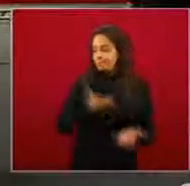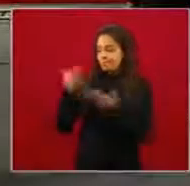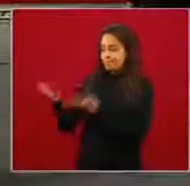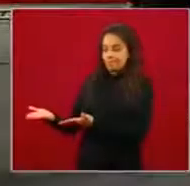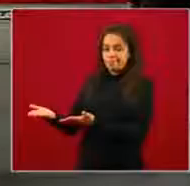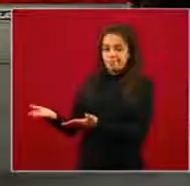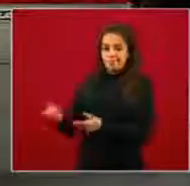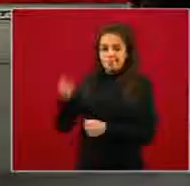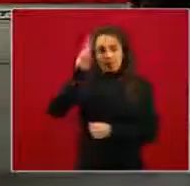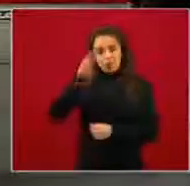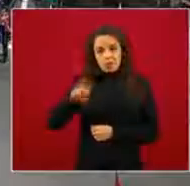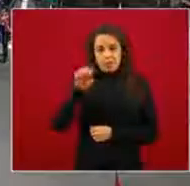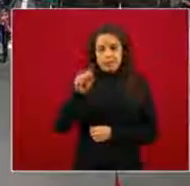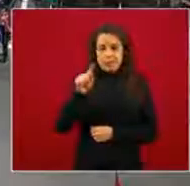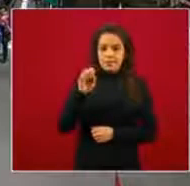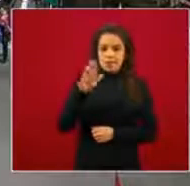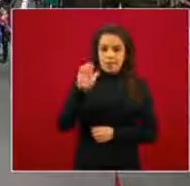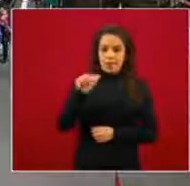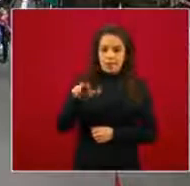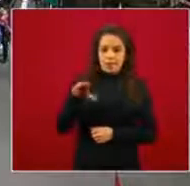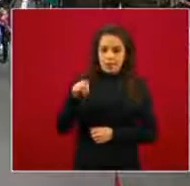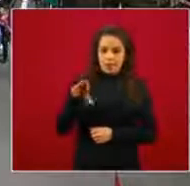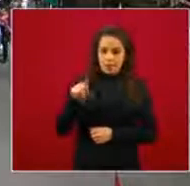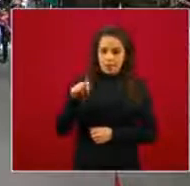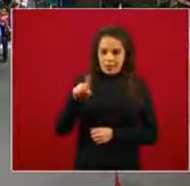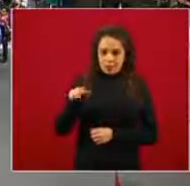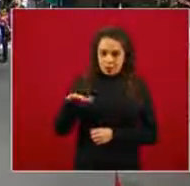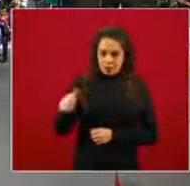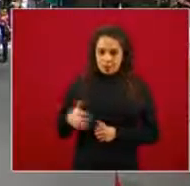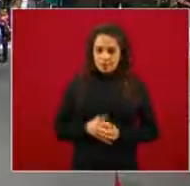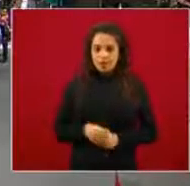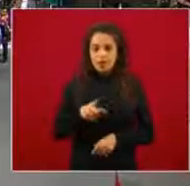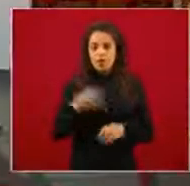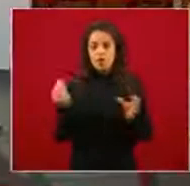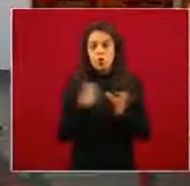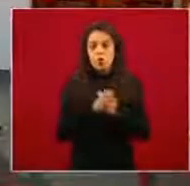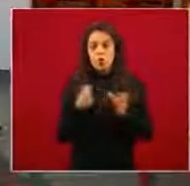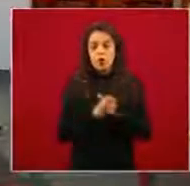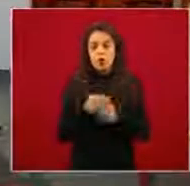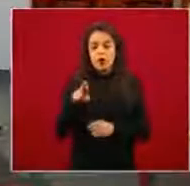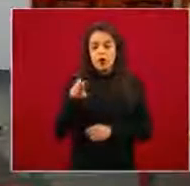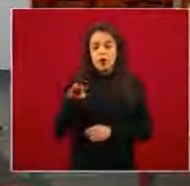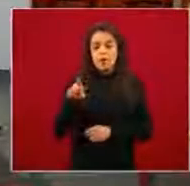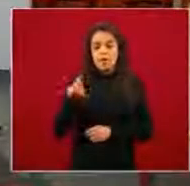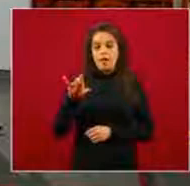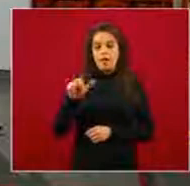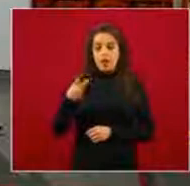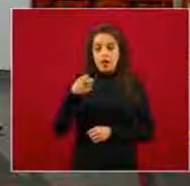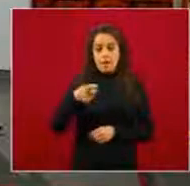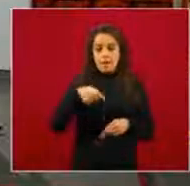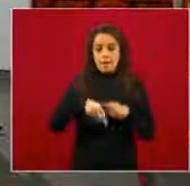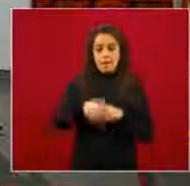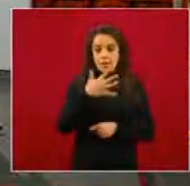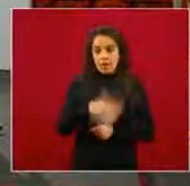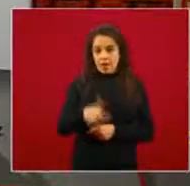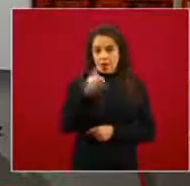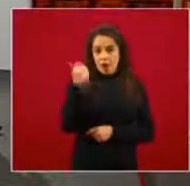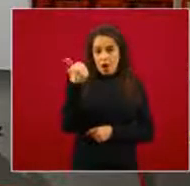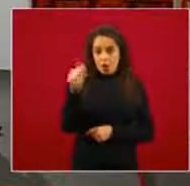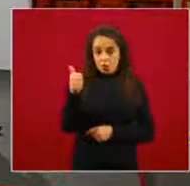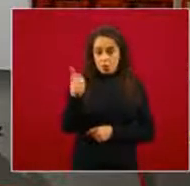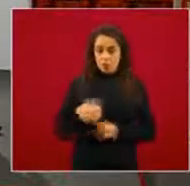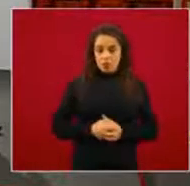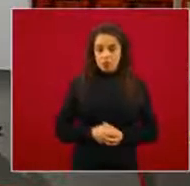small answer. So Professor Esteban Moctezuma, the remedial training course that is the one we will